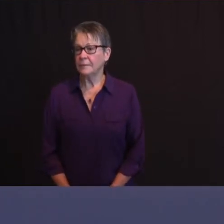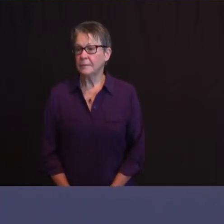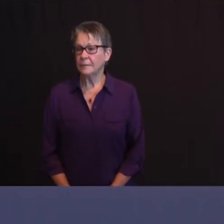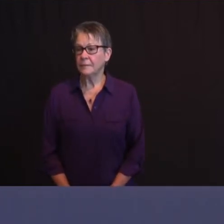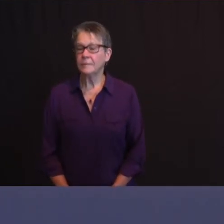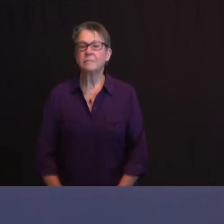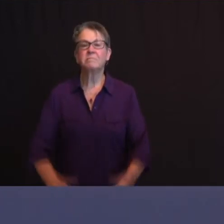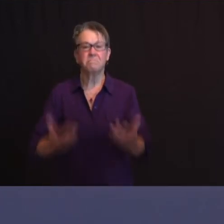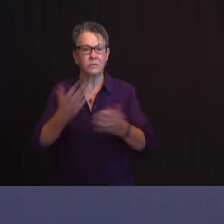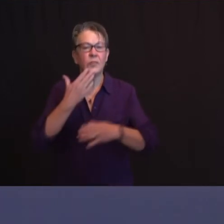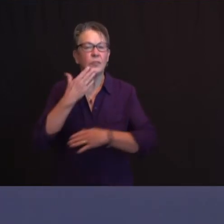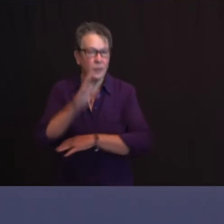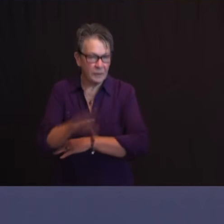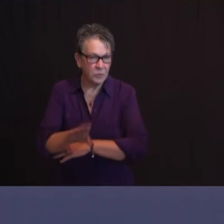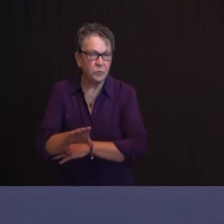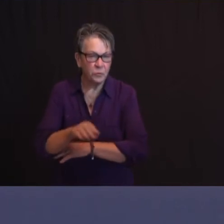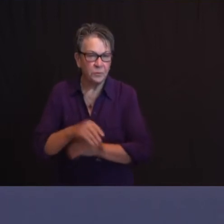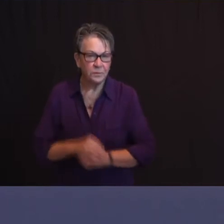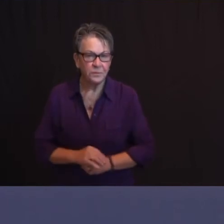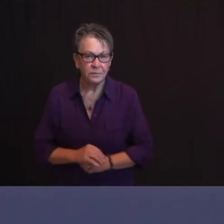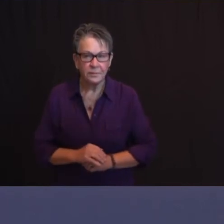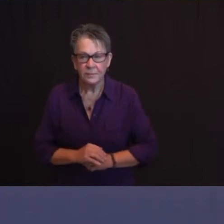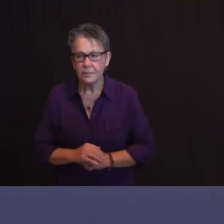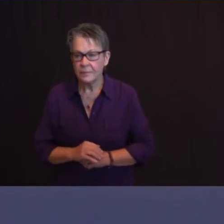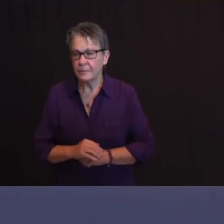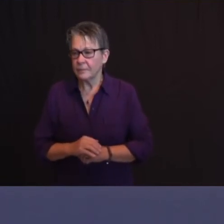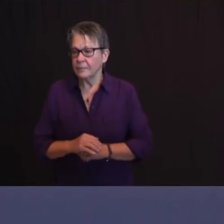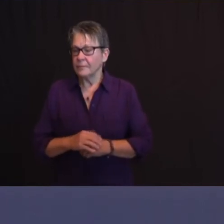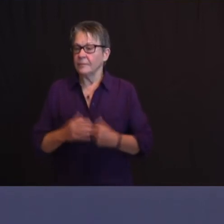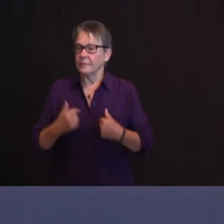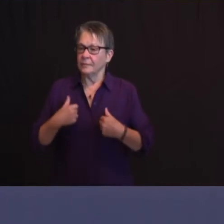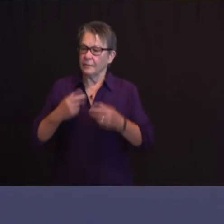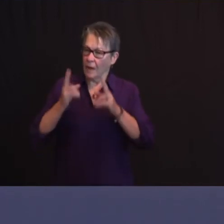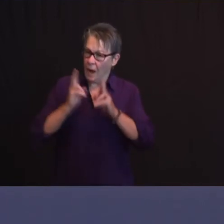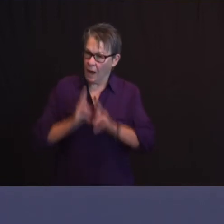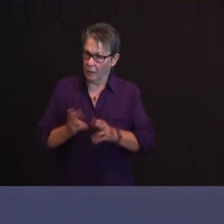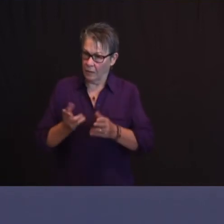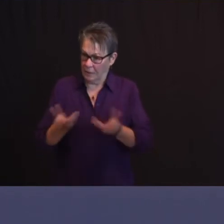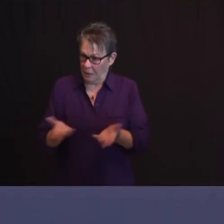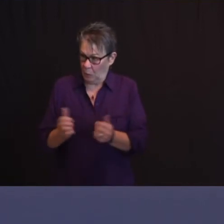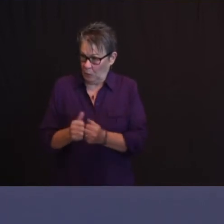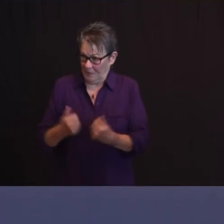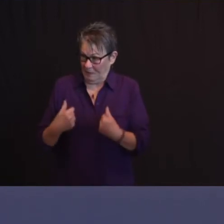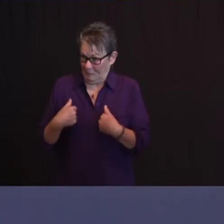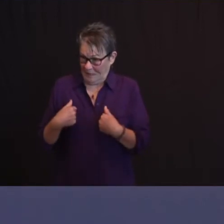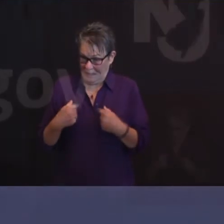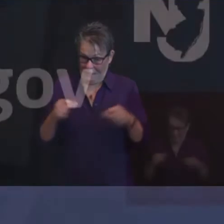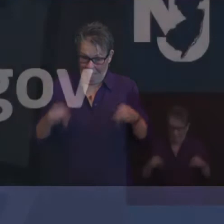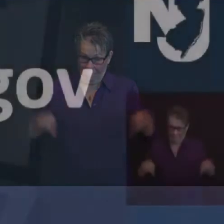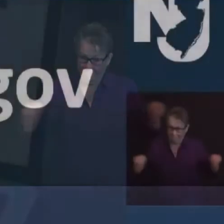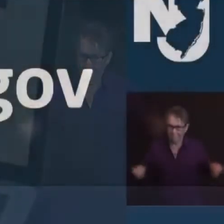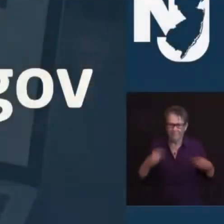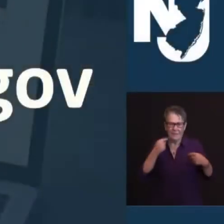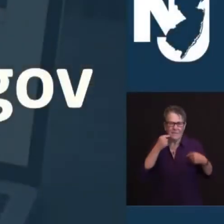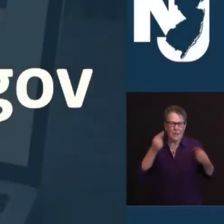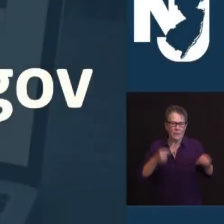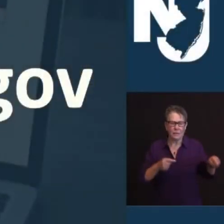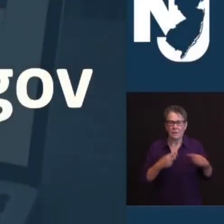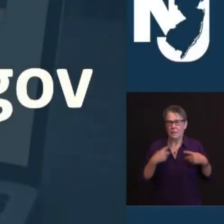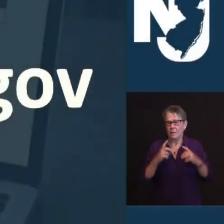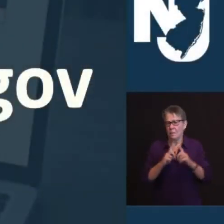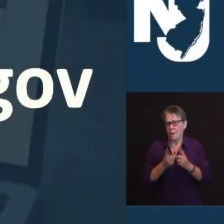Good afternoon. I'm honored to be joined by the woman to my right who needs no introduction, the Commissioner of the Department of Health, Judy Persichilli. To her